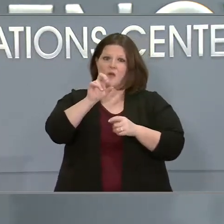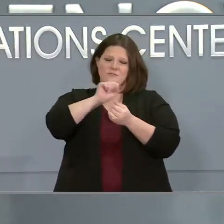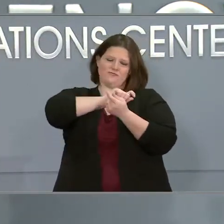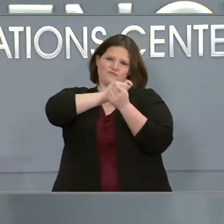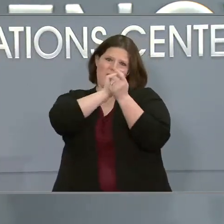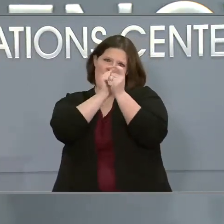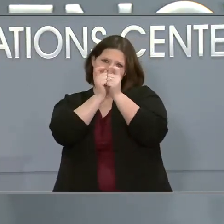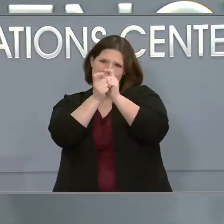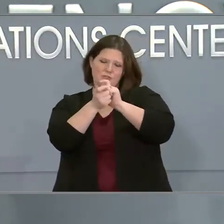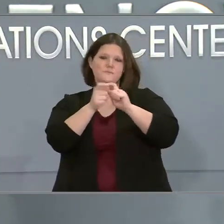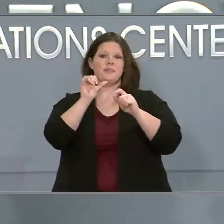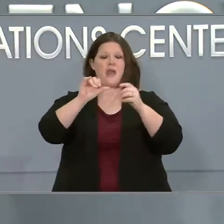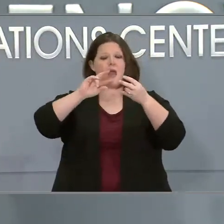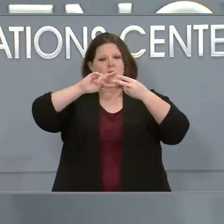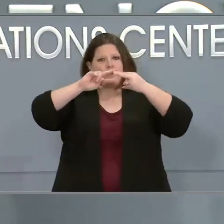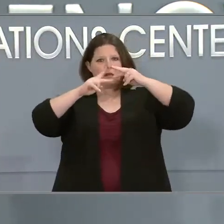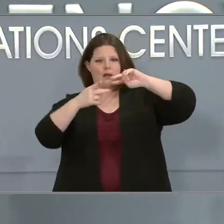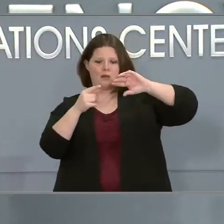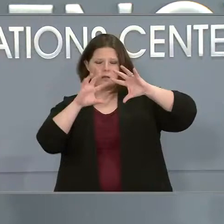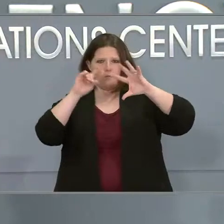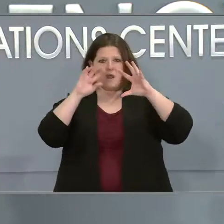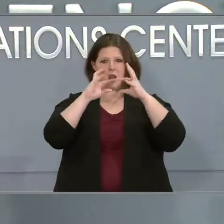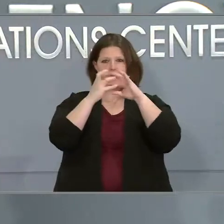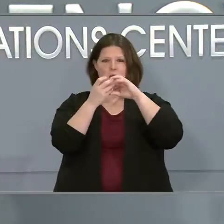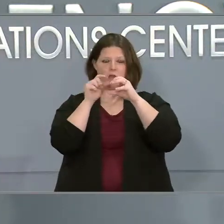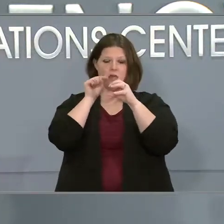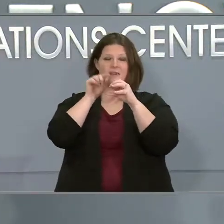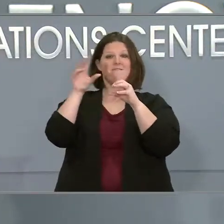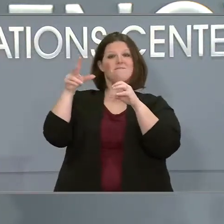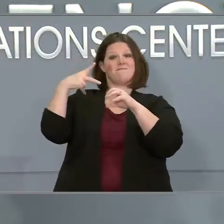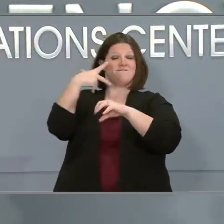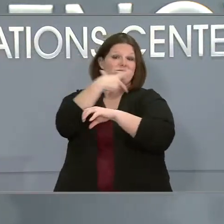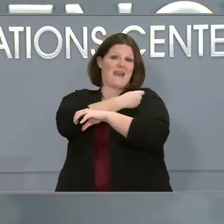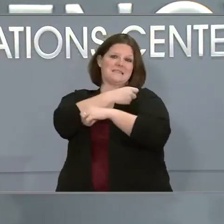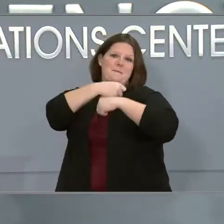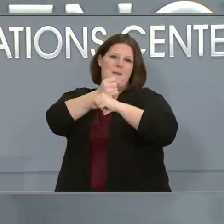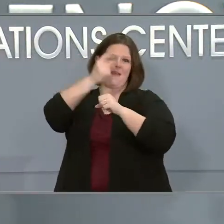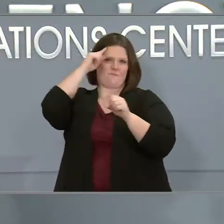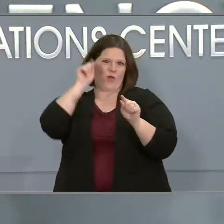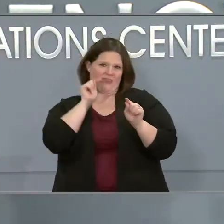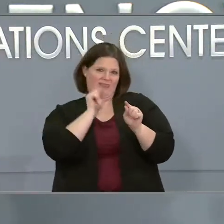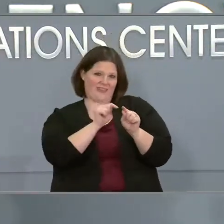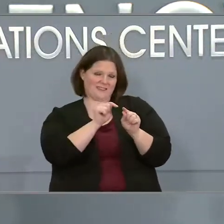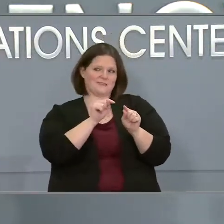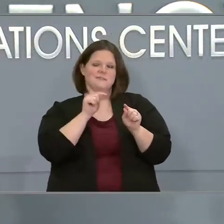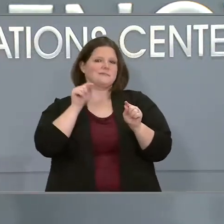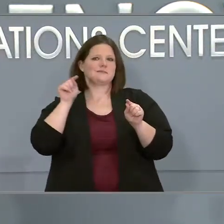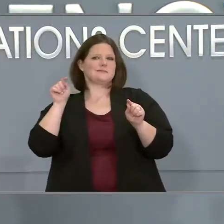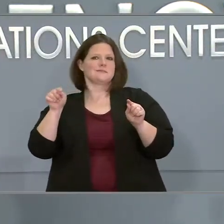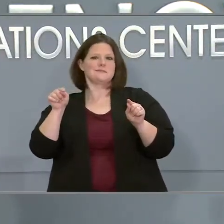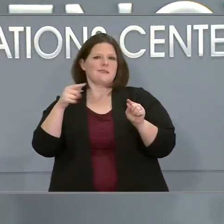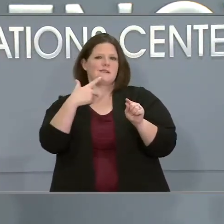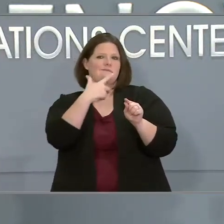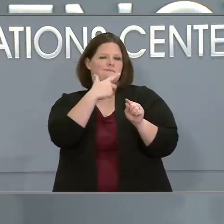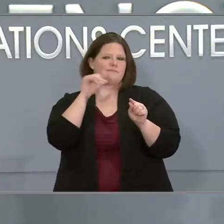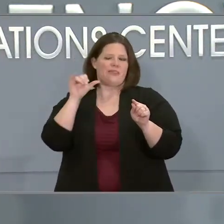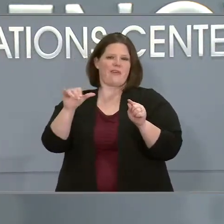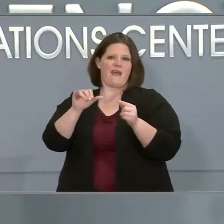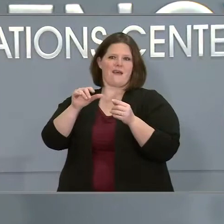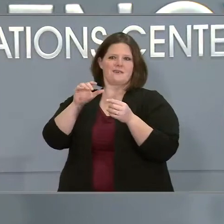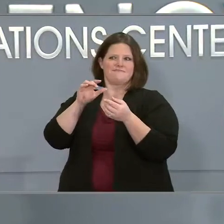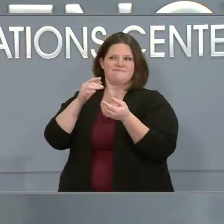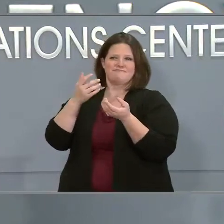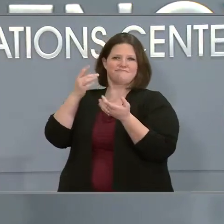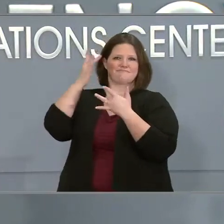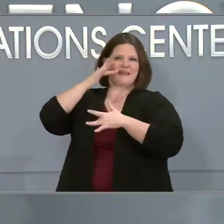the spot in the virus that we anchored our vaccines to. So again, things we want to really start to look at with our scientists,